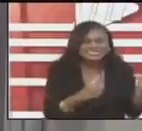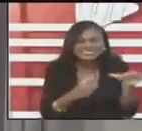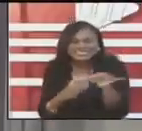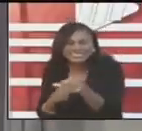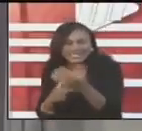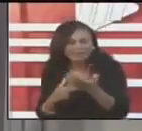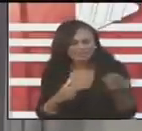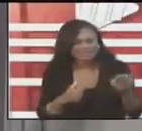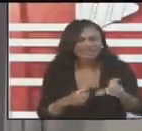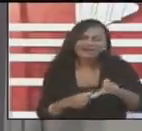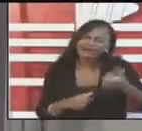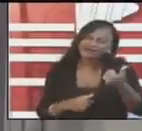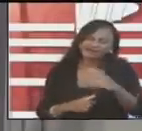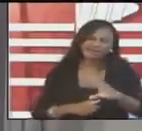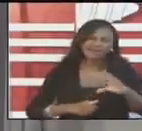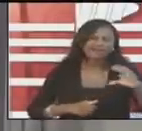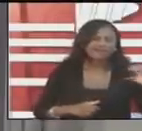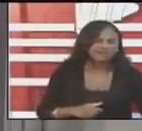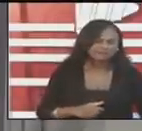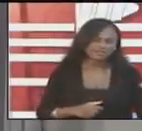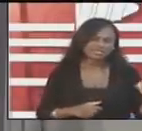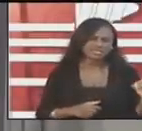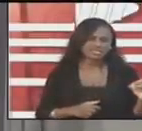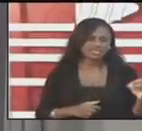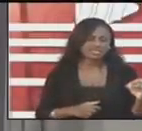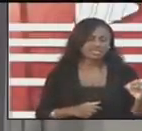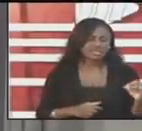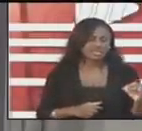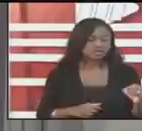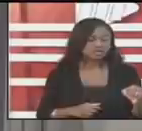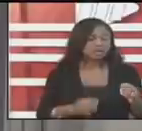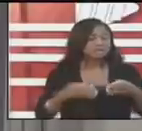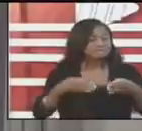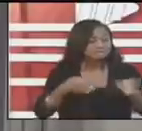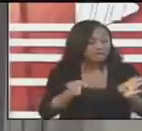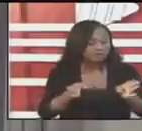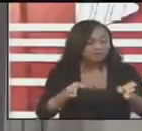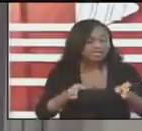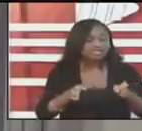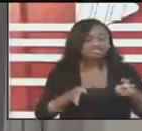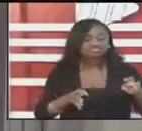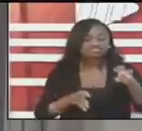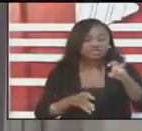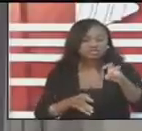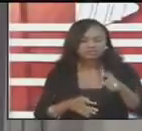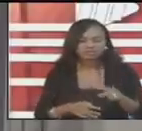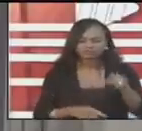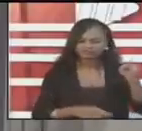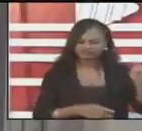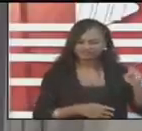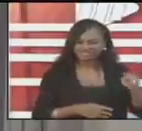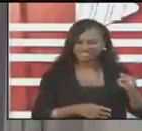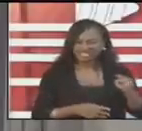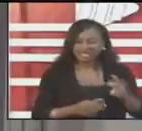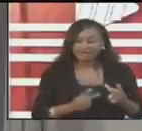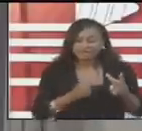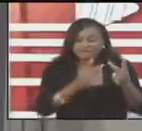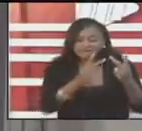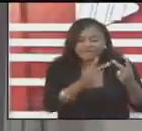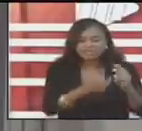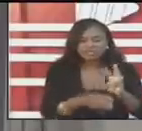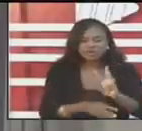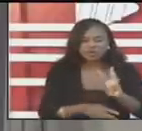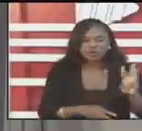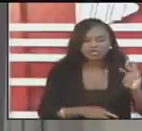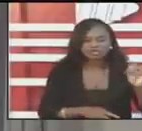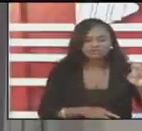being brought to other areas of public transport. If West Mall, which I visited, and other malls, have a